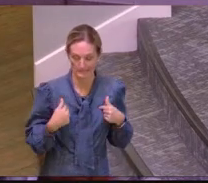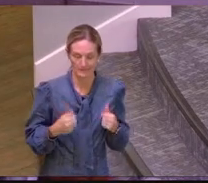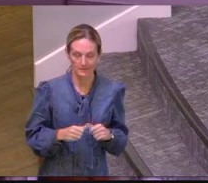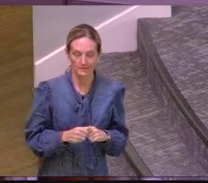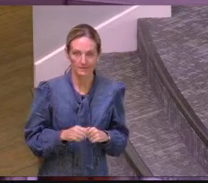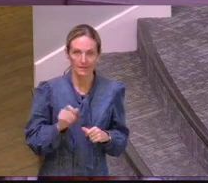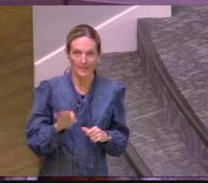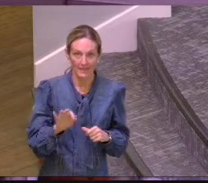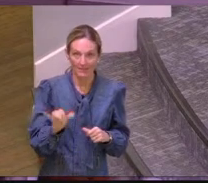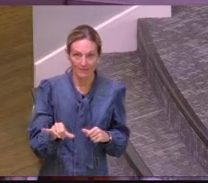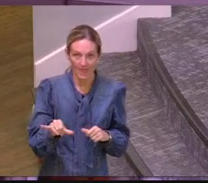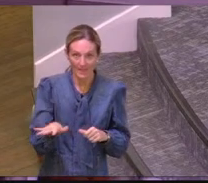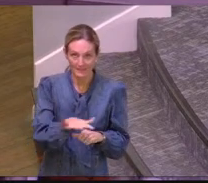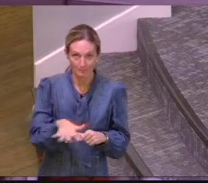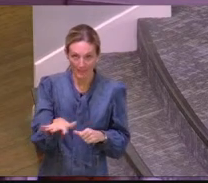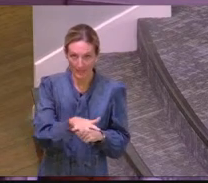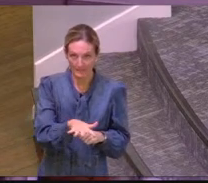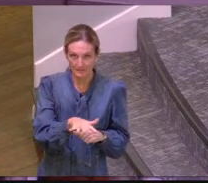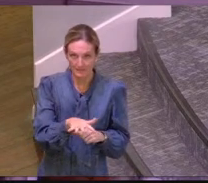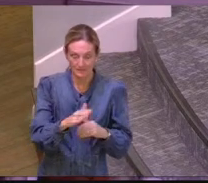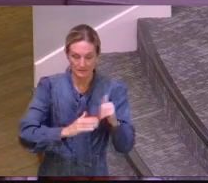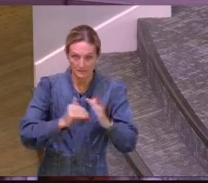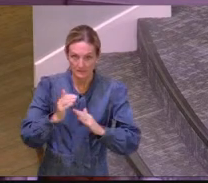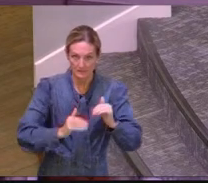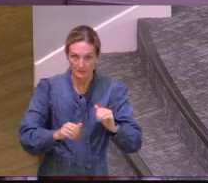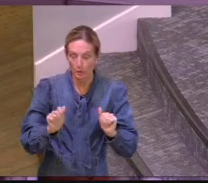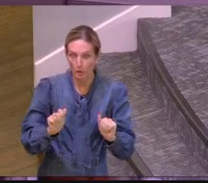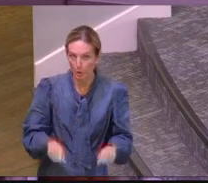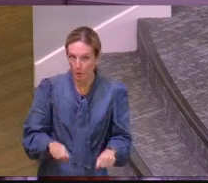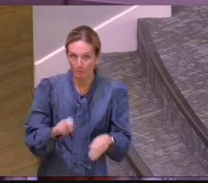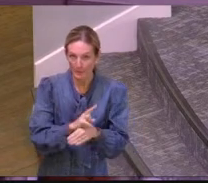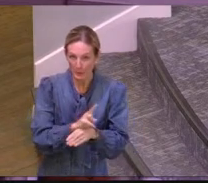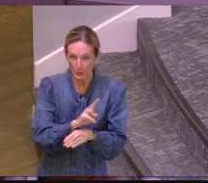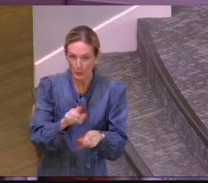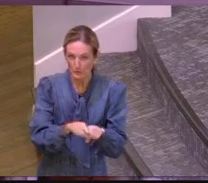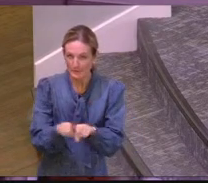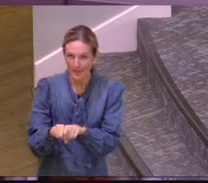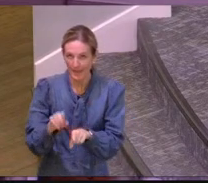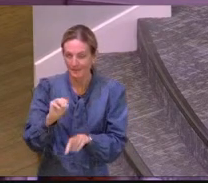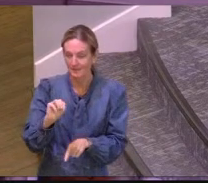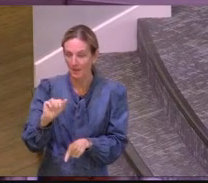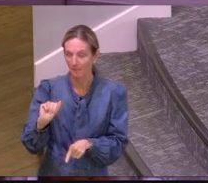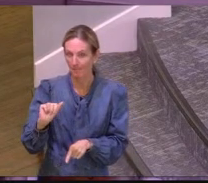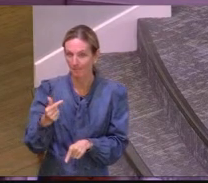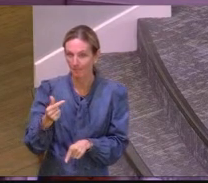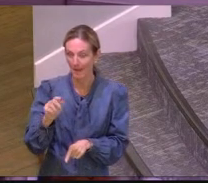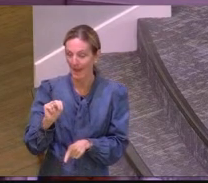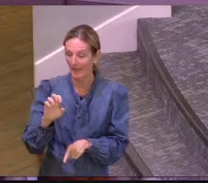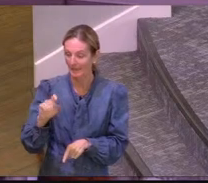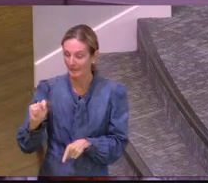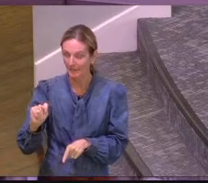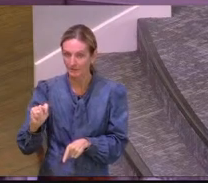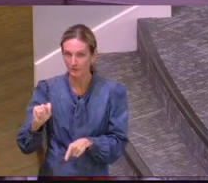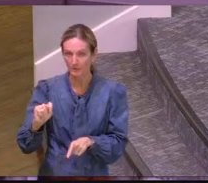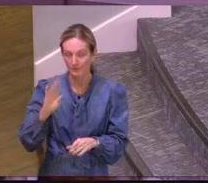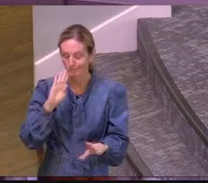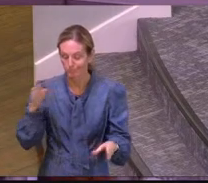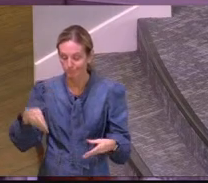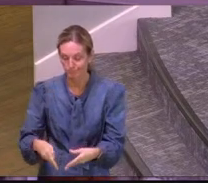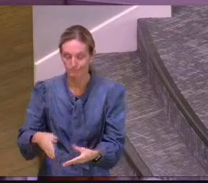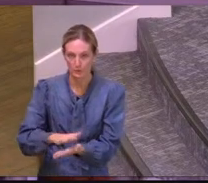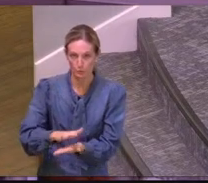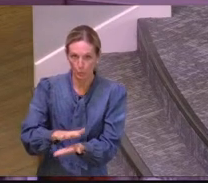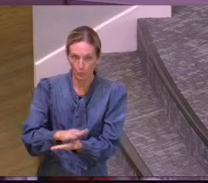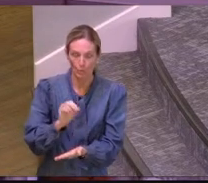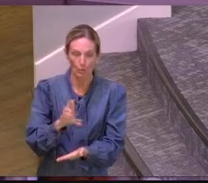If the space could be used as a magnet school or an extension of